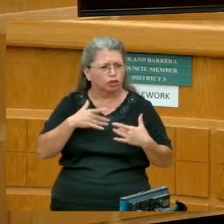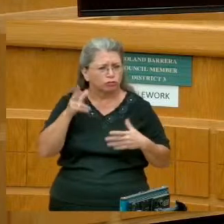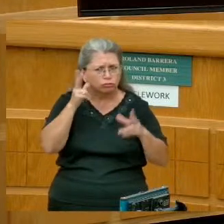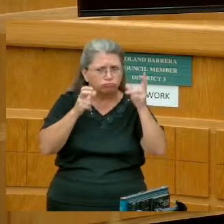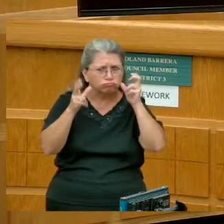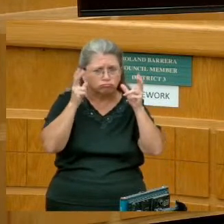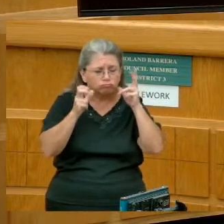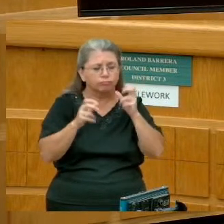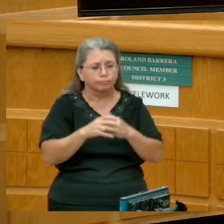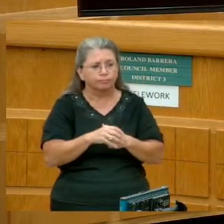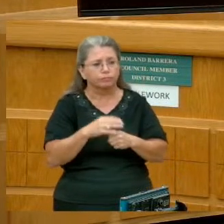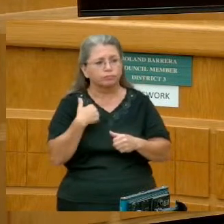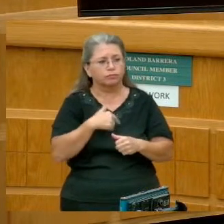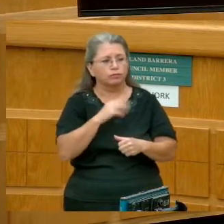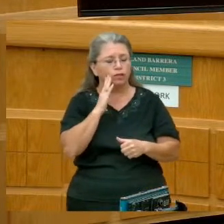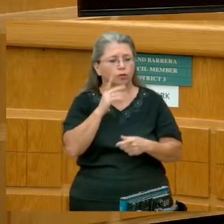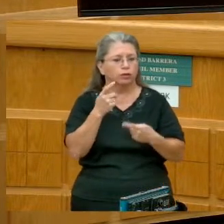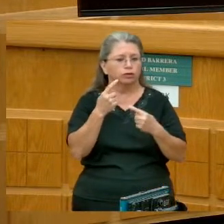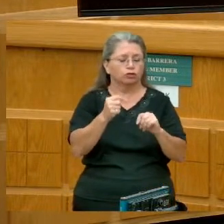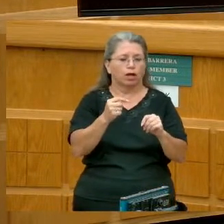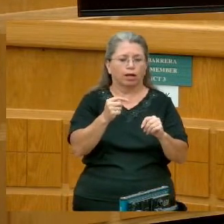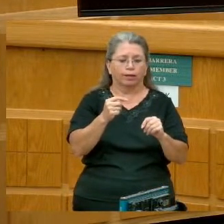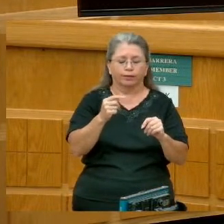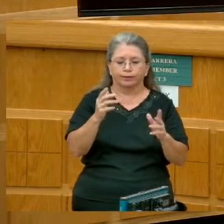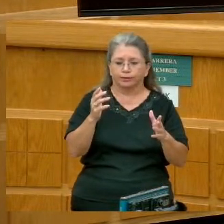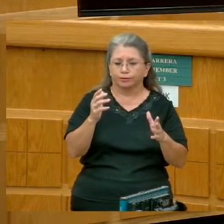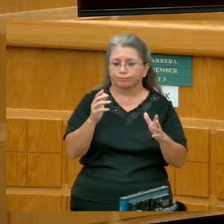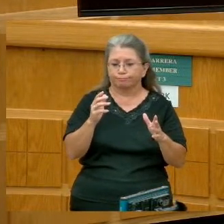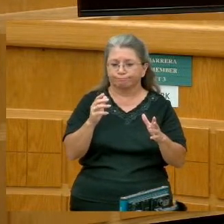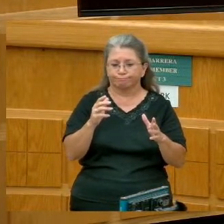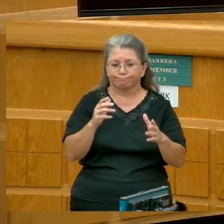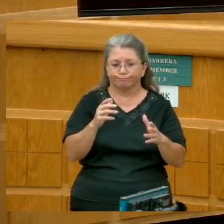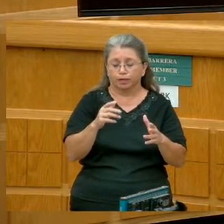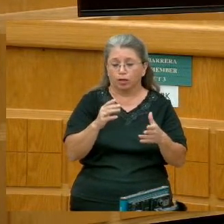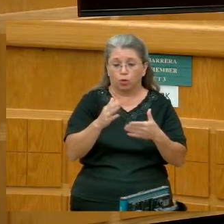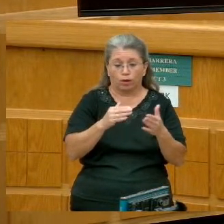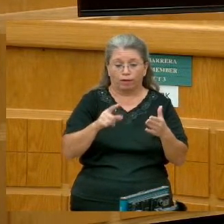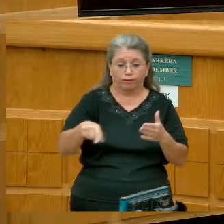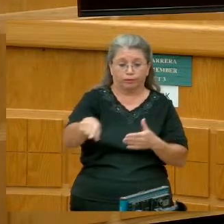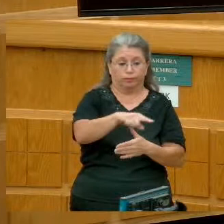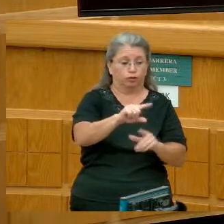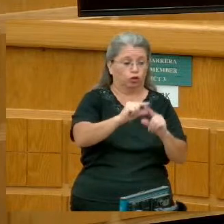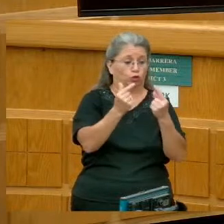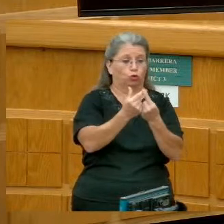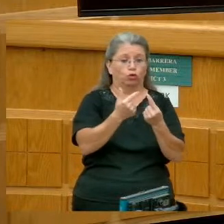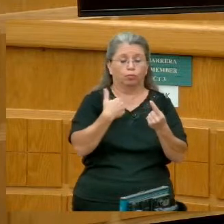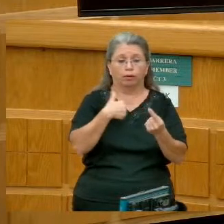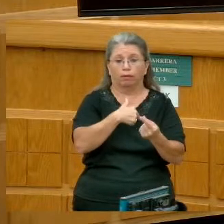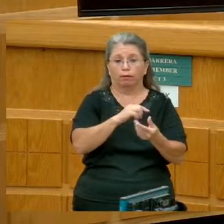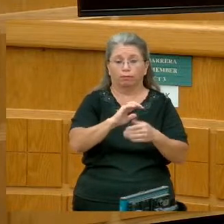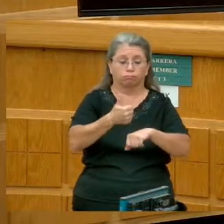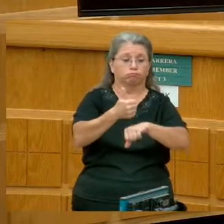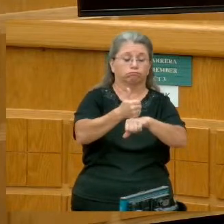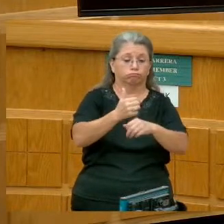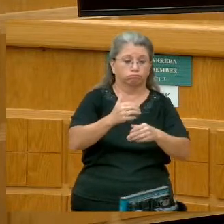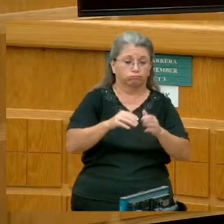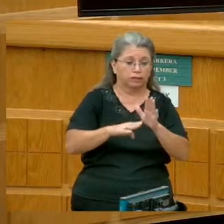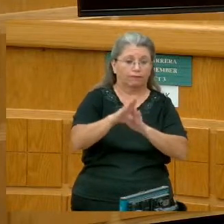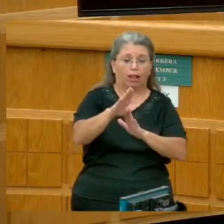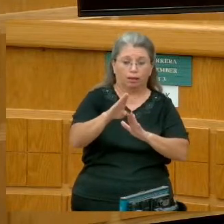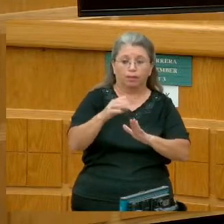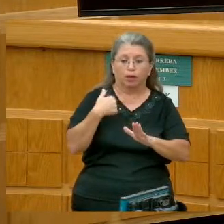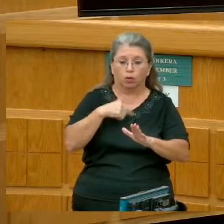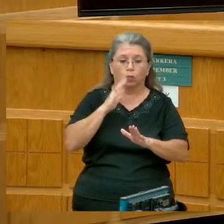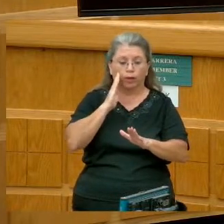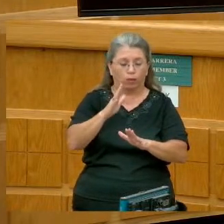whatever they come up with as a group to, if we can help in some fashion or form, to lend our